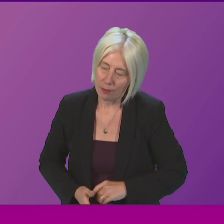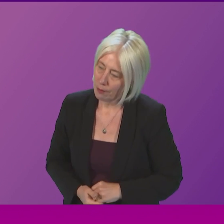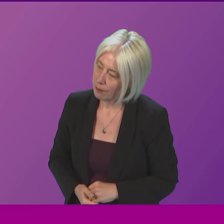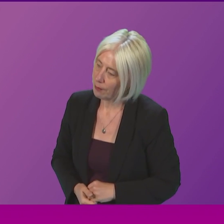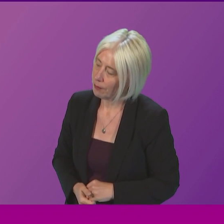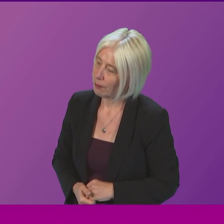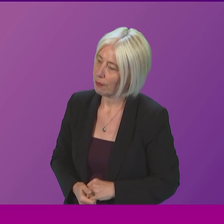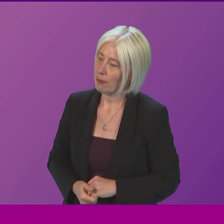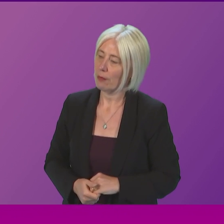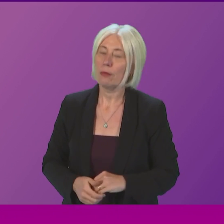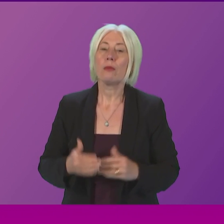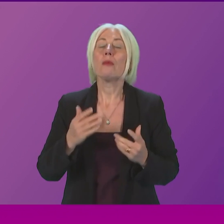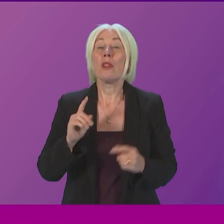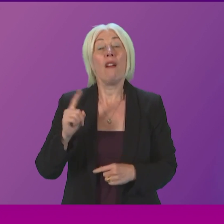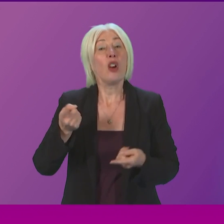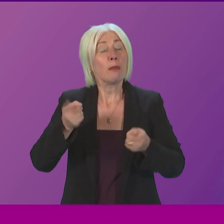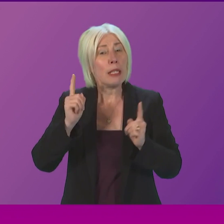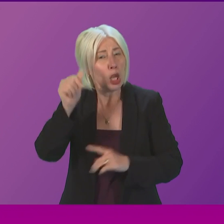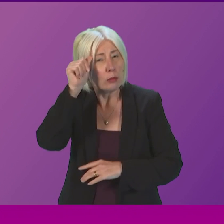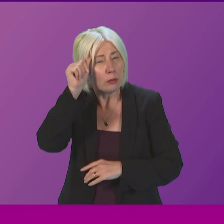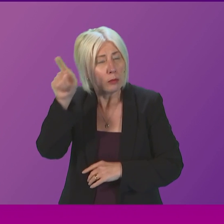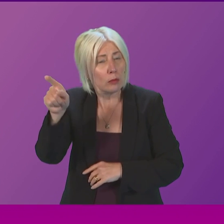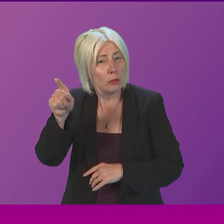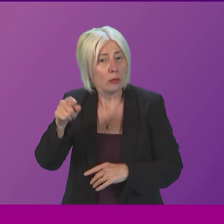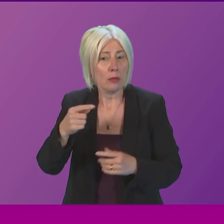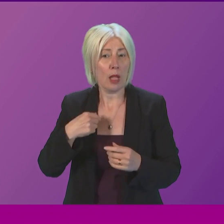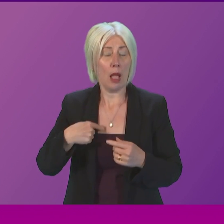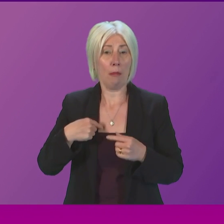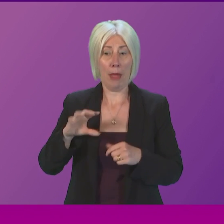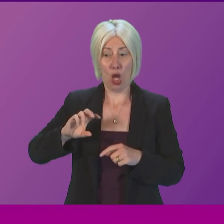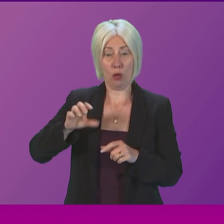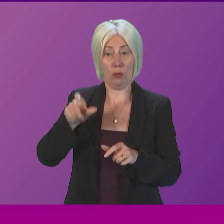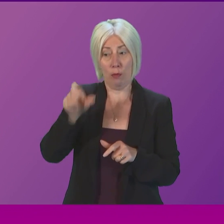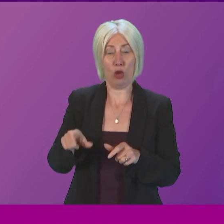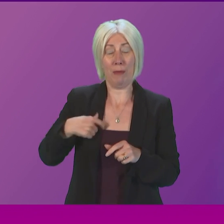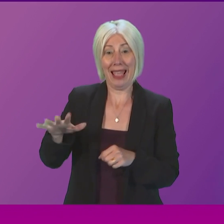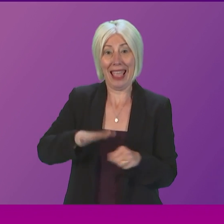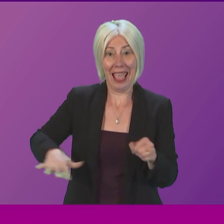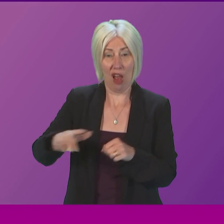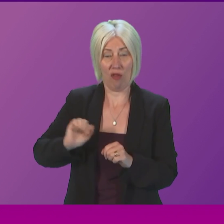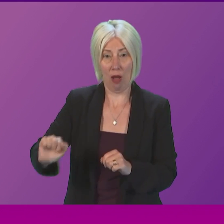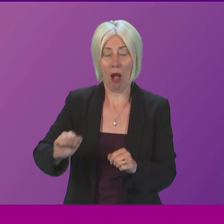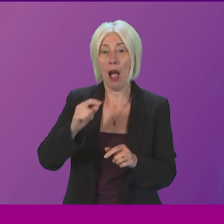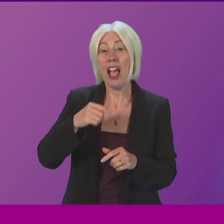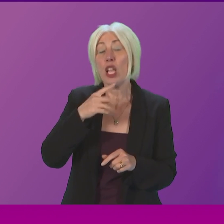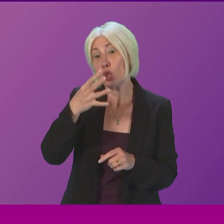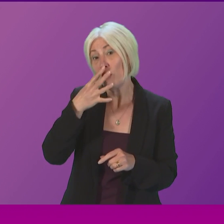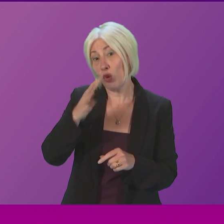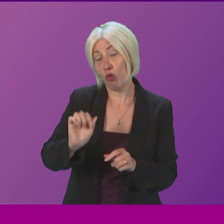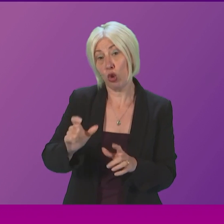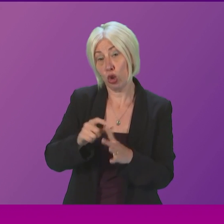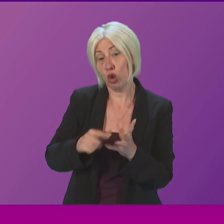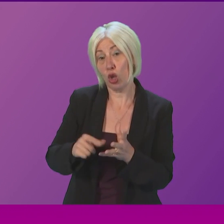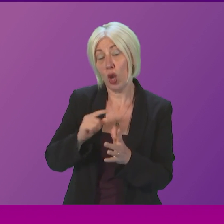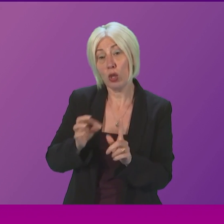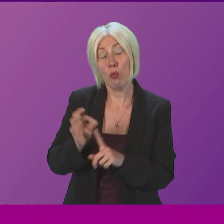you very much, Presiding Officer. The First Minister will be aware of calls made by my constituent Lawrence Cowan and his four-year-old daughter Eilish to improve funding